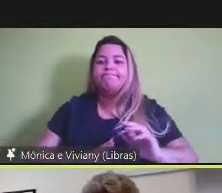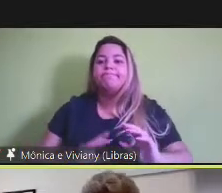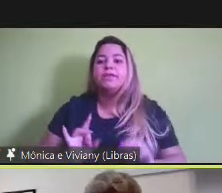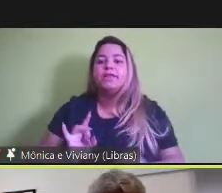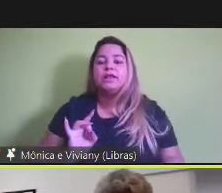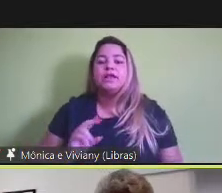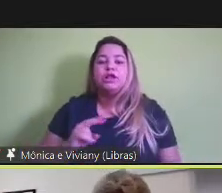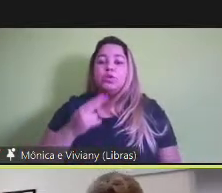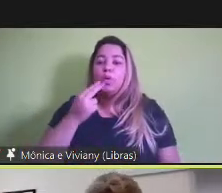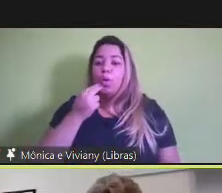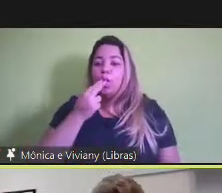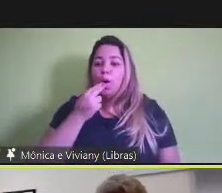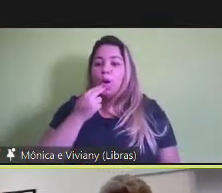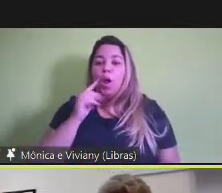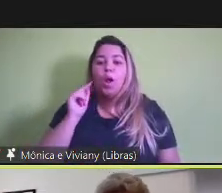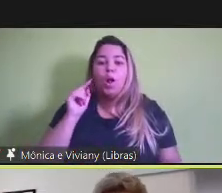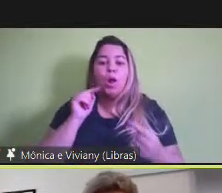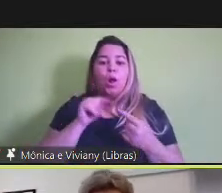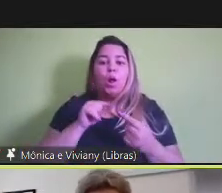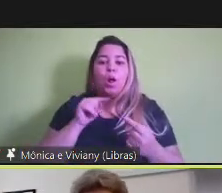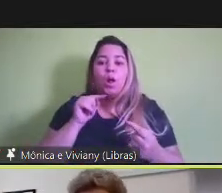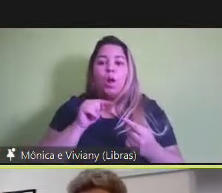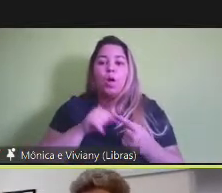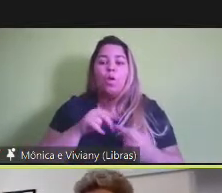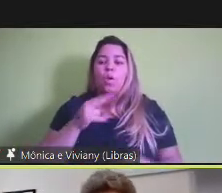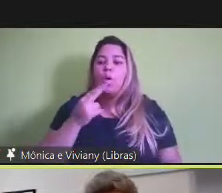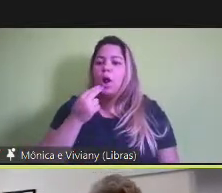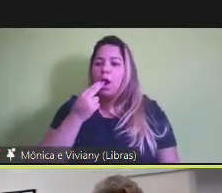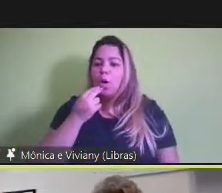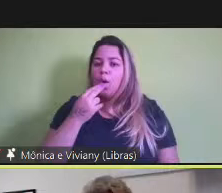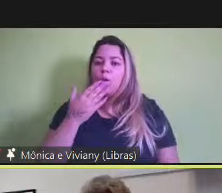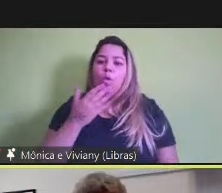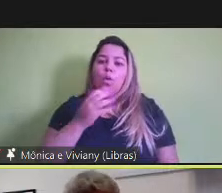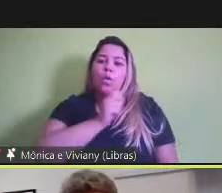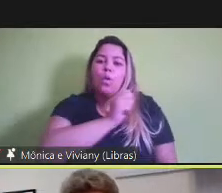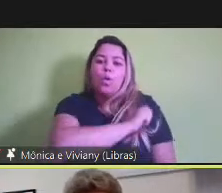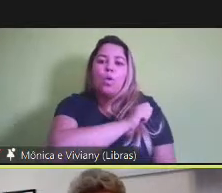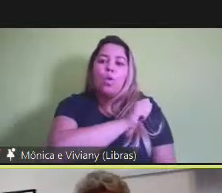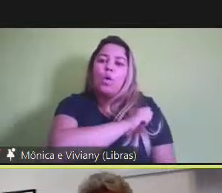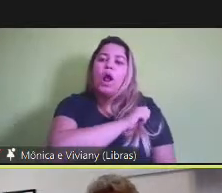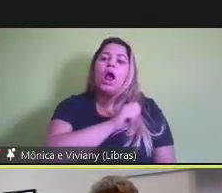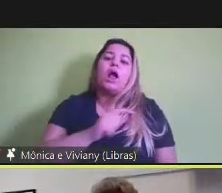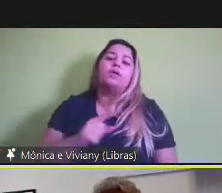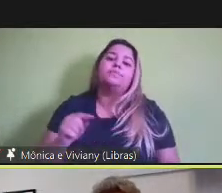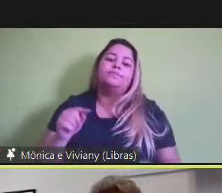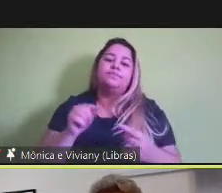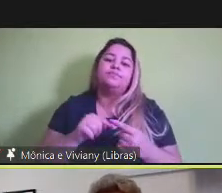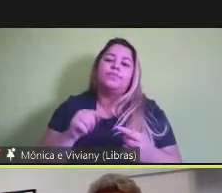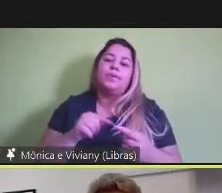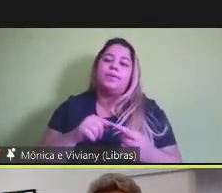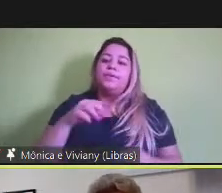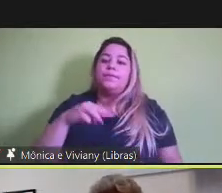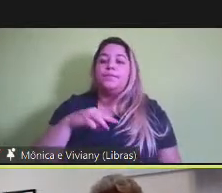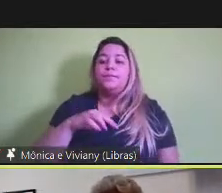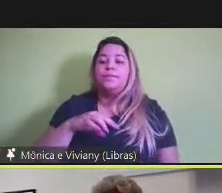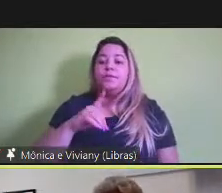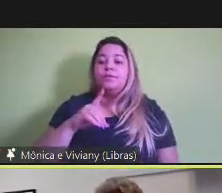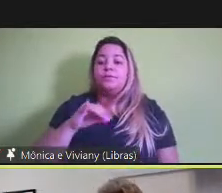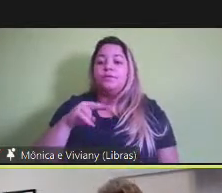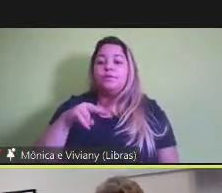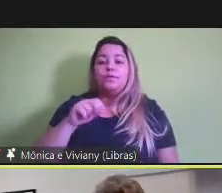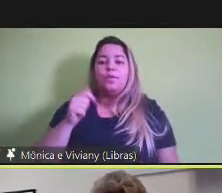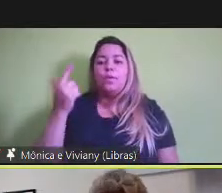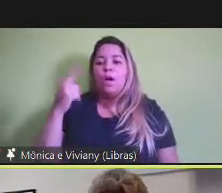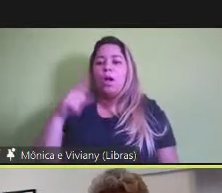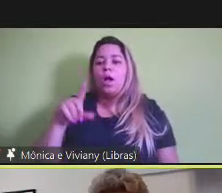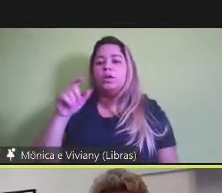say, so only the dietitian only talks about with other dietitians and the medicine only with other medicine doctors, and this